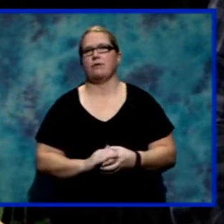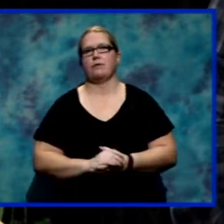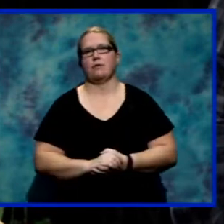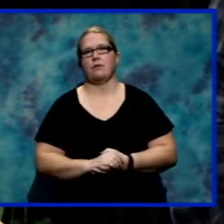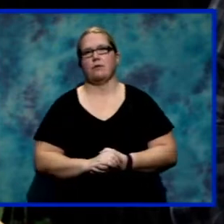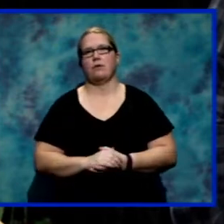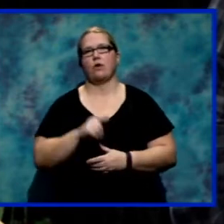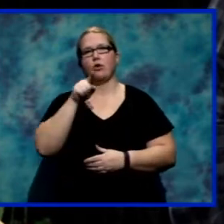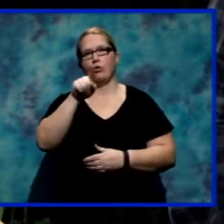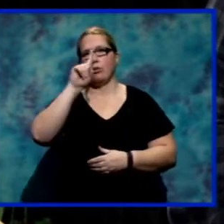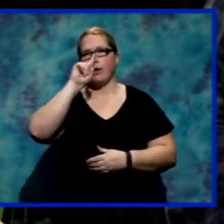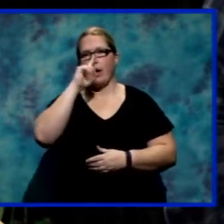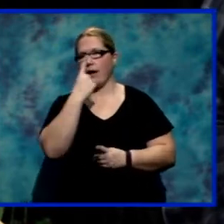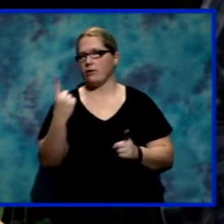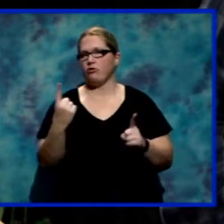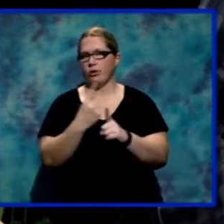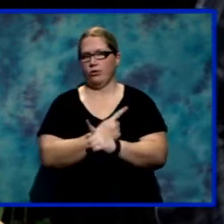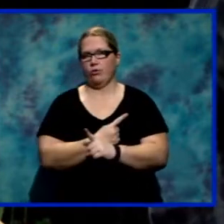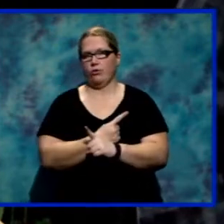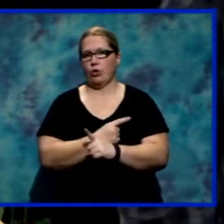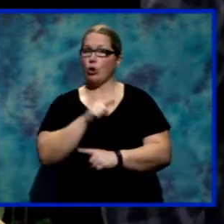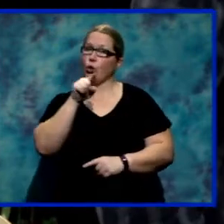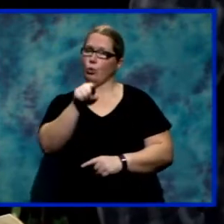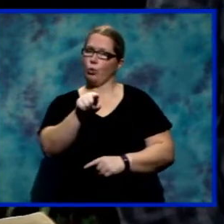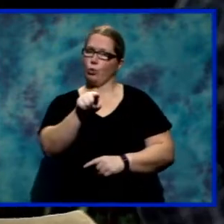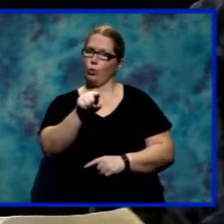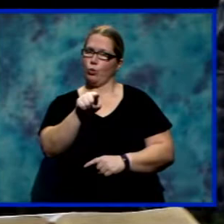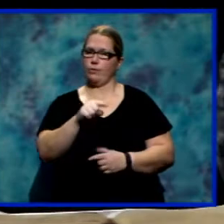You can't change you.